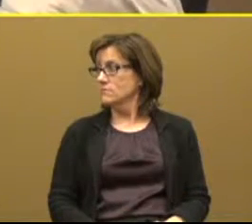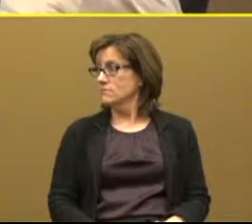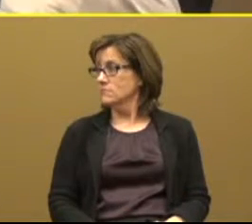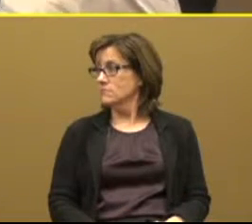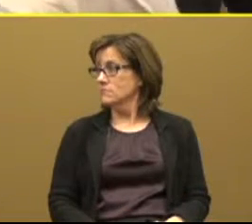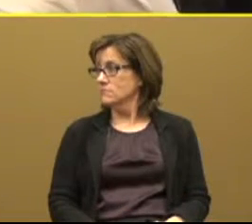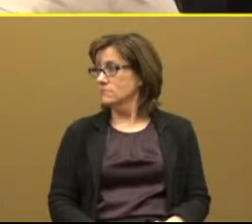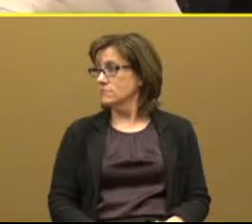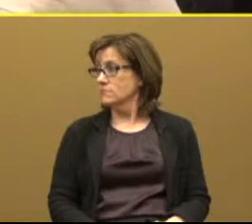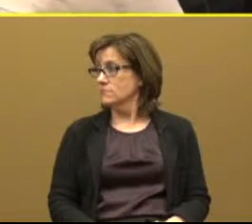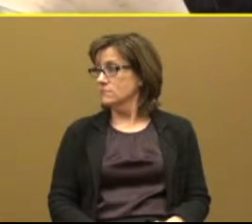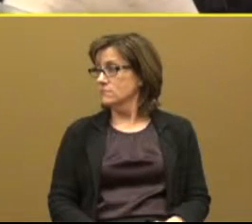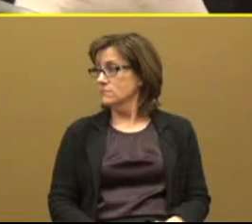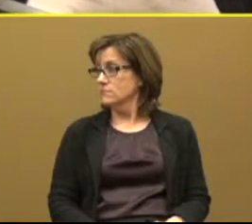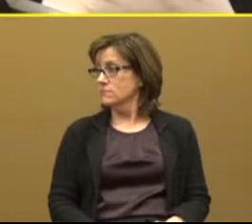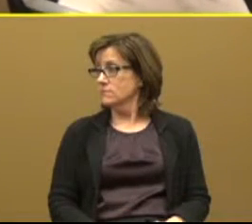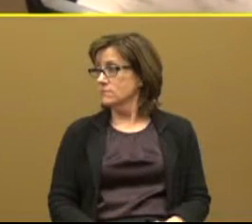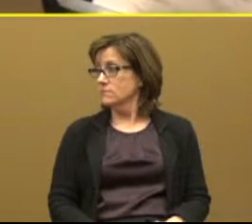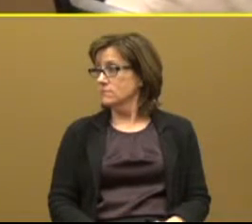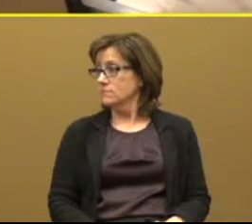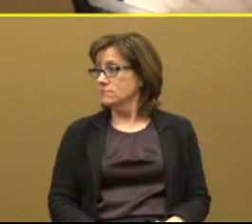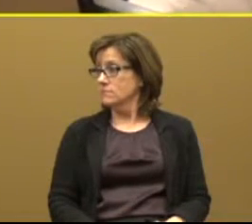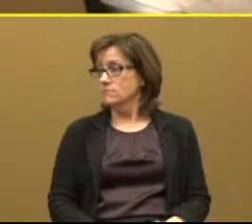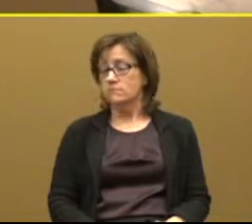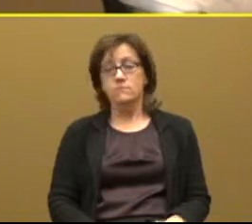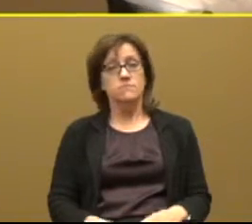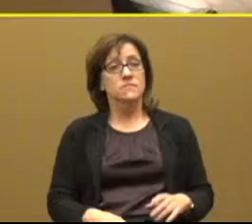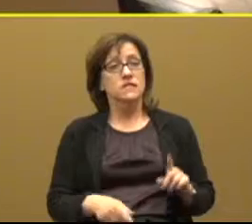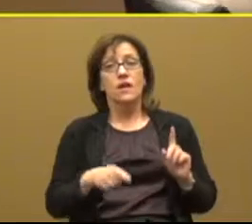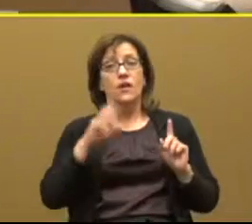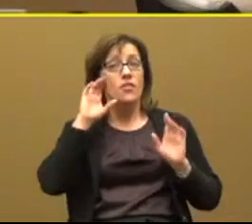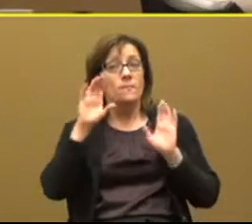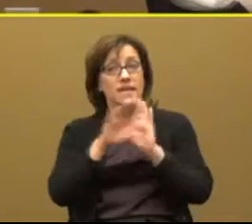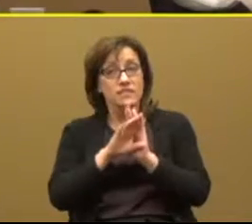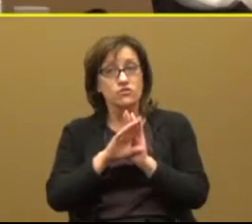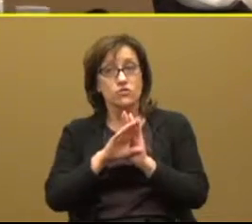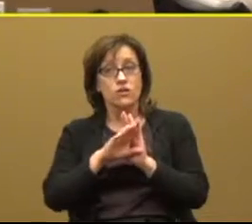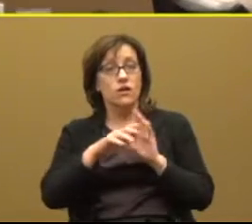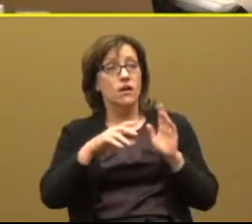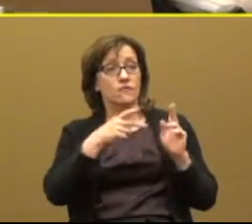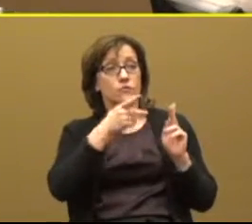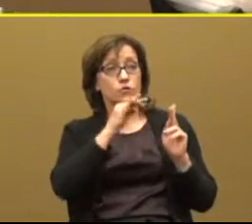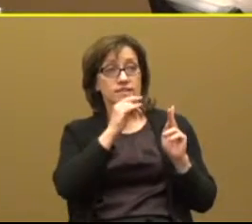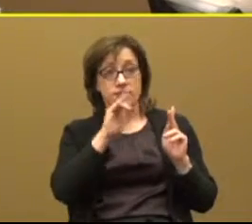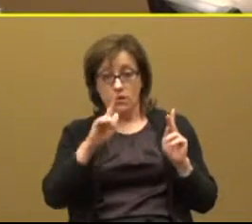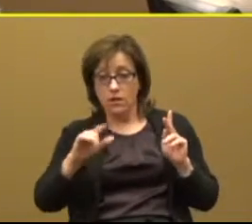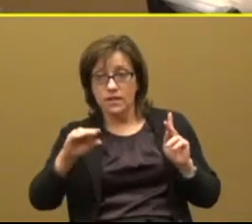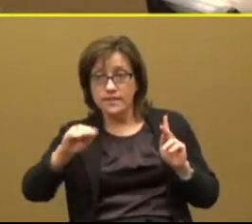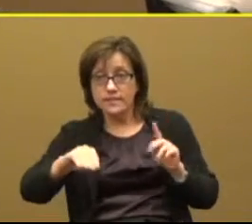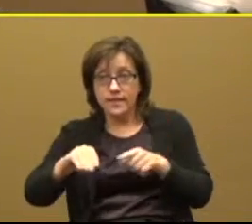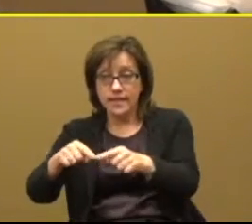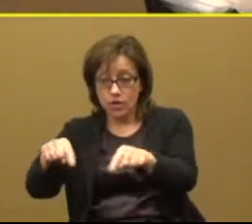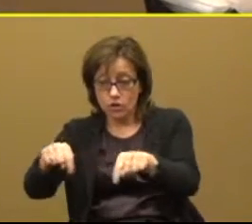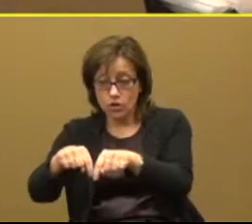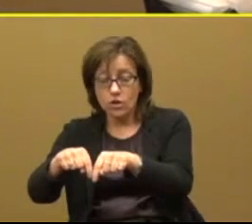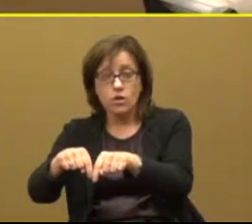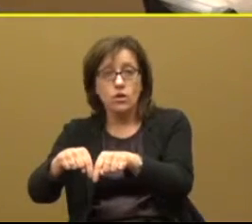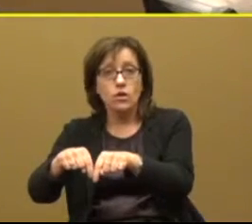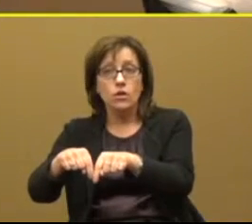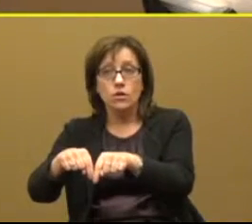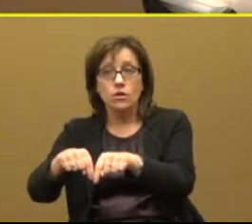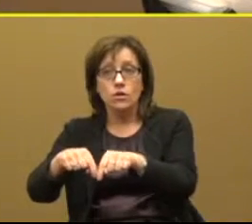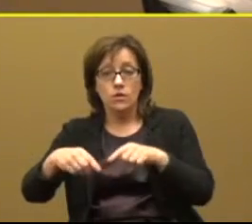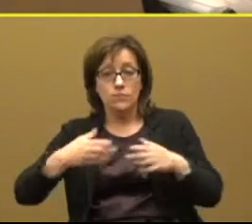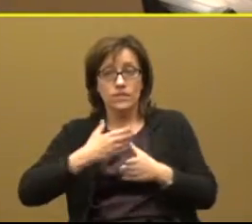here is my pretzel. My icon is in between the pretzel and I, but it's across the table from her. And remember, this table is going